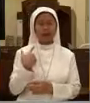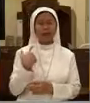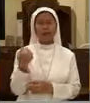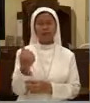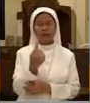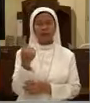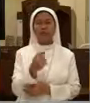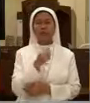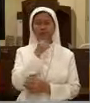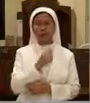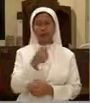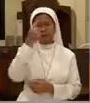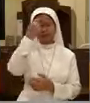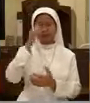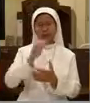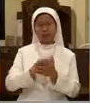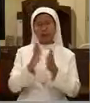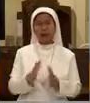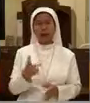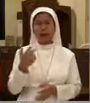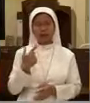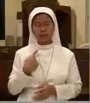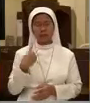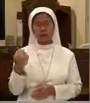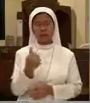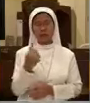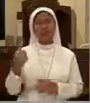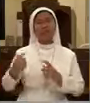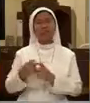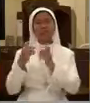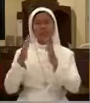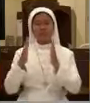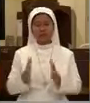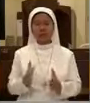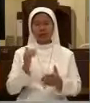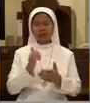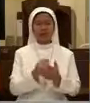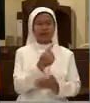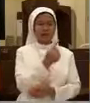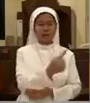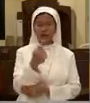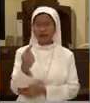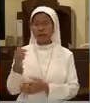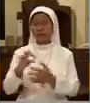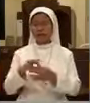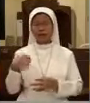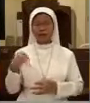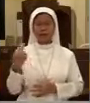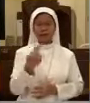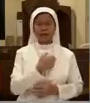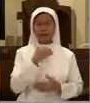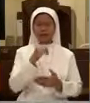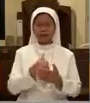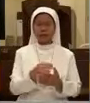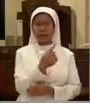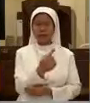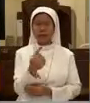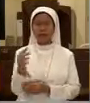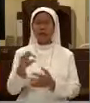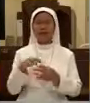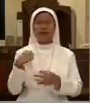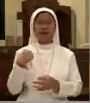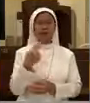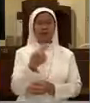always a sinner in each one of us. In each one of us,